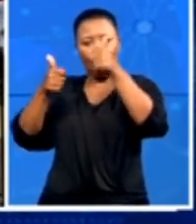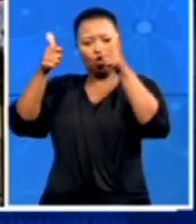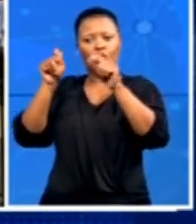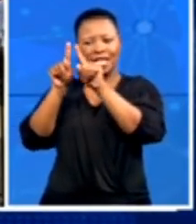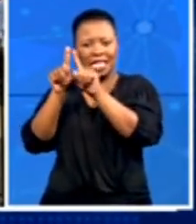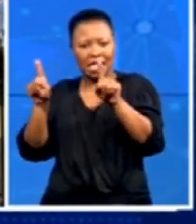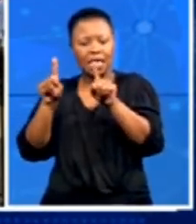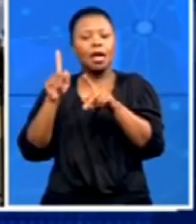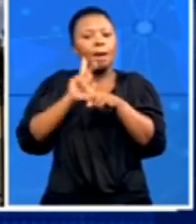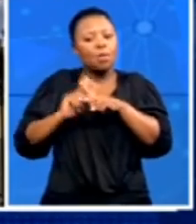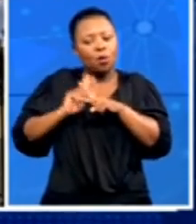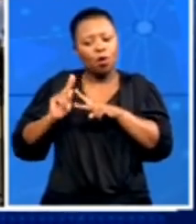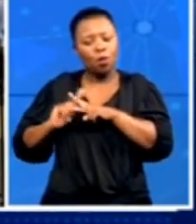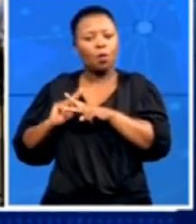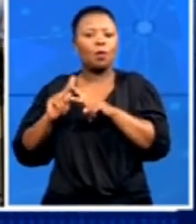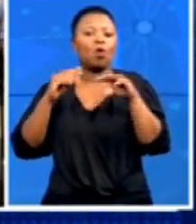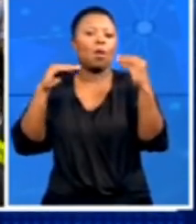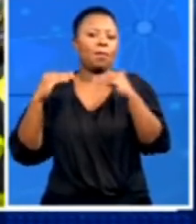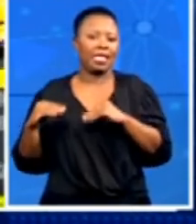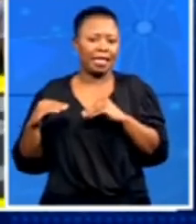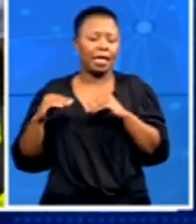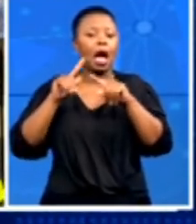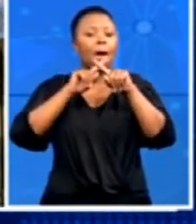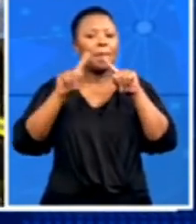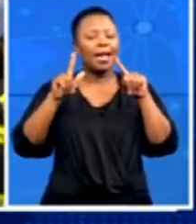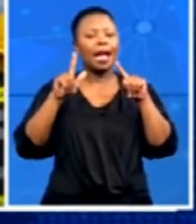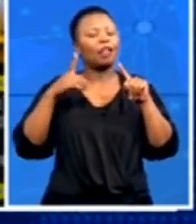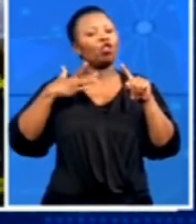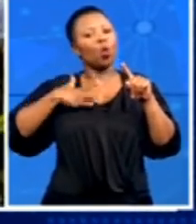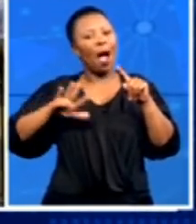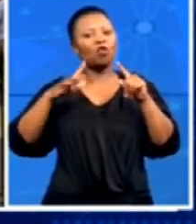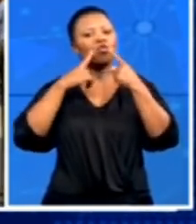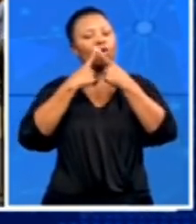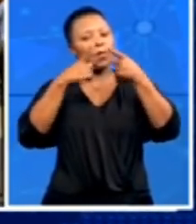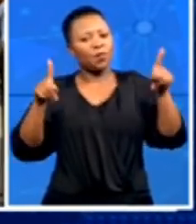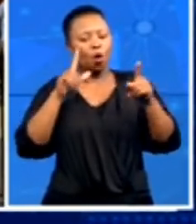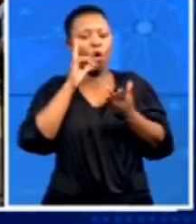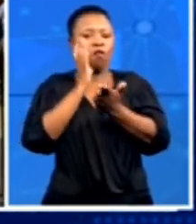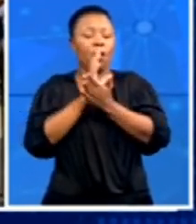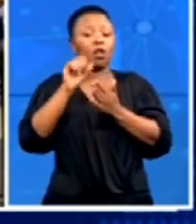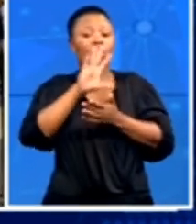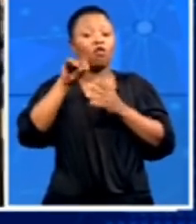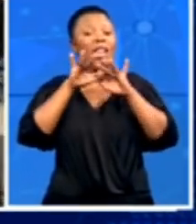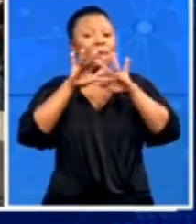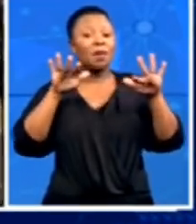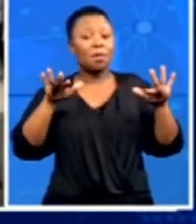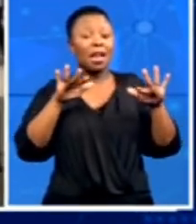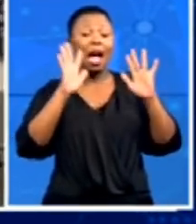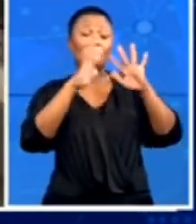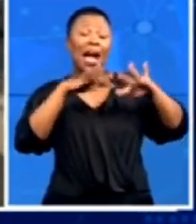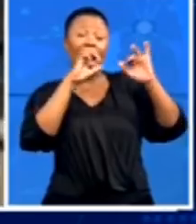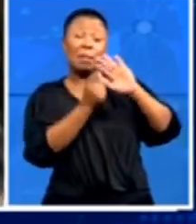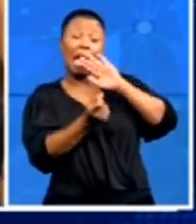I do want to assure South Africans that this incident which has occurred in Parliament, whatever